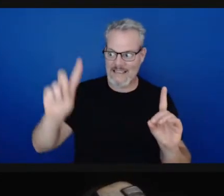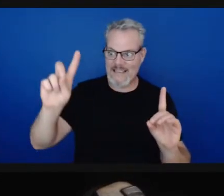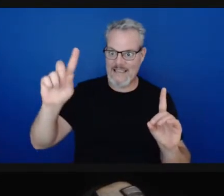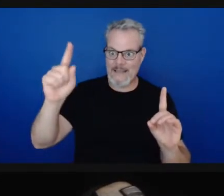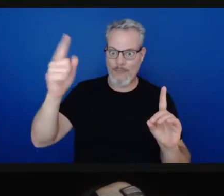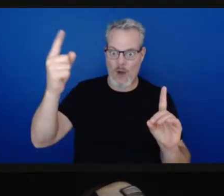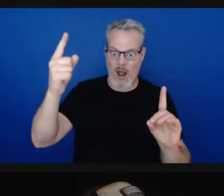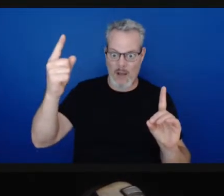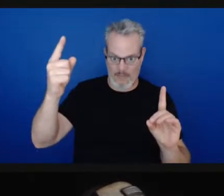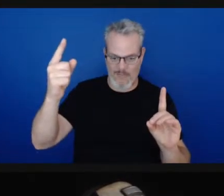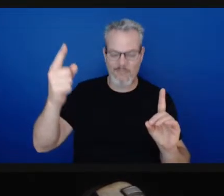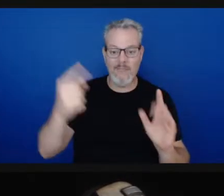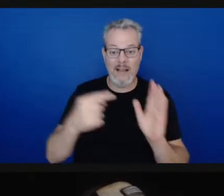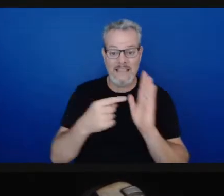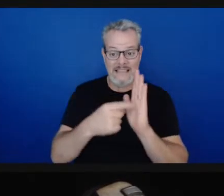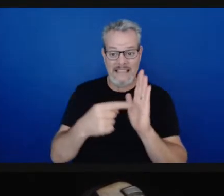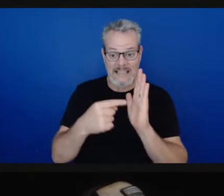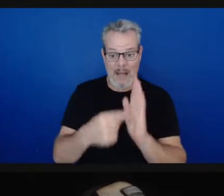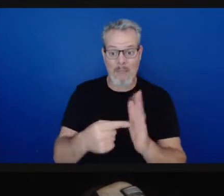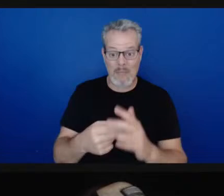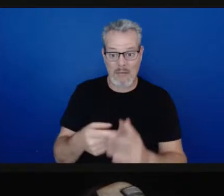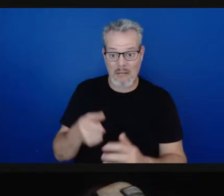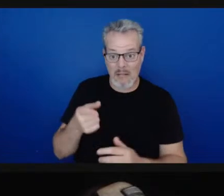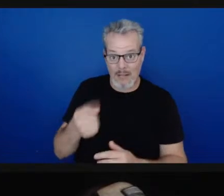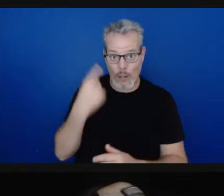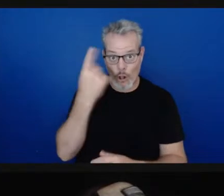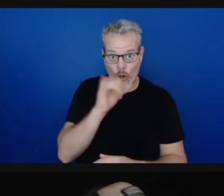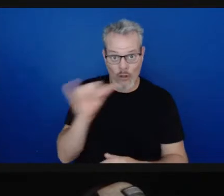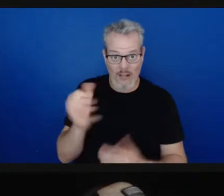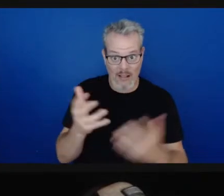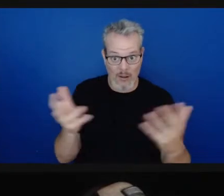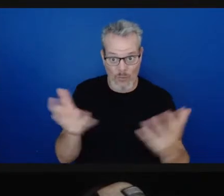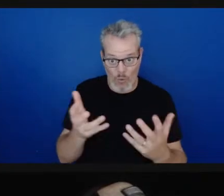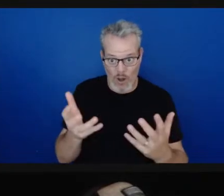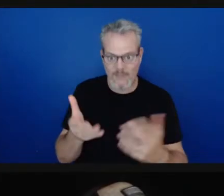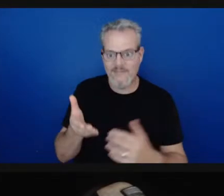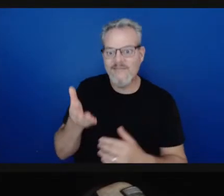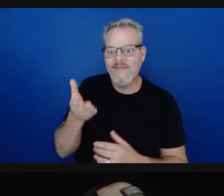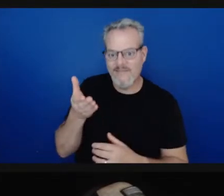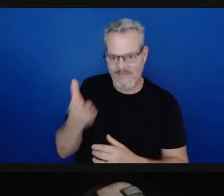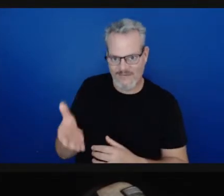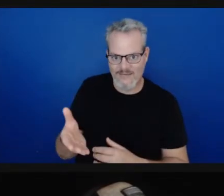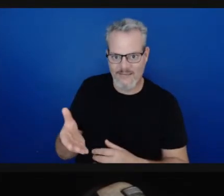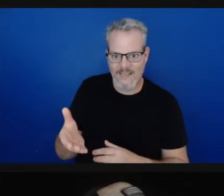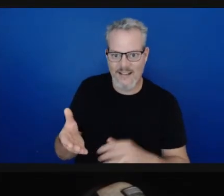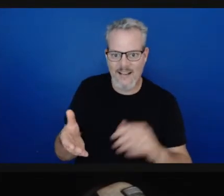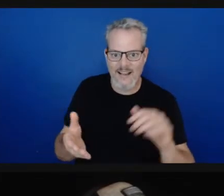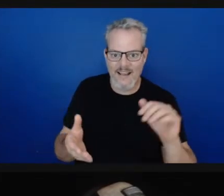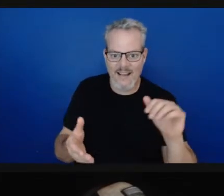So as an example of what this looked like, here is the A to A prime line.